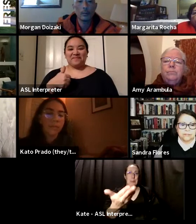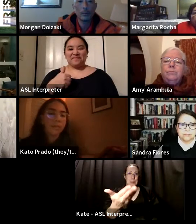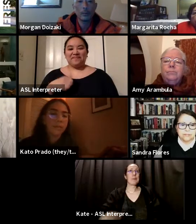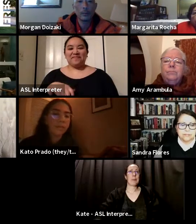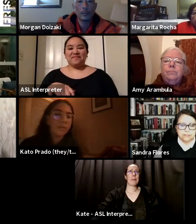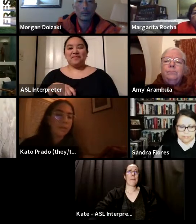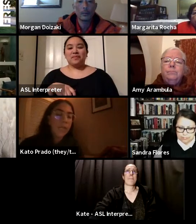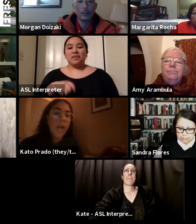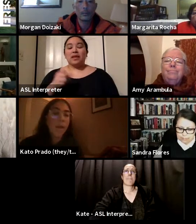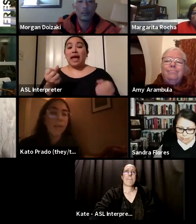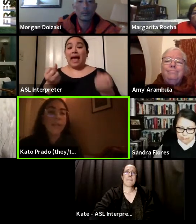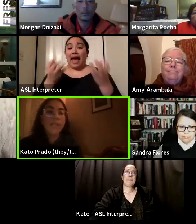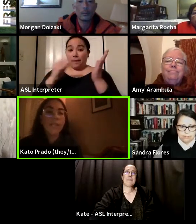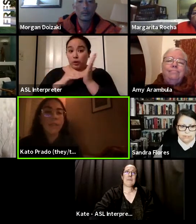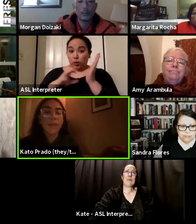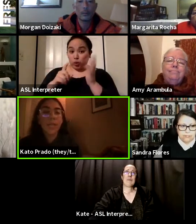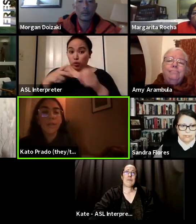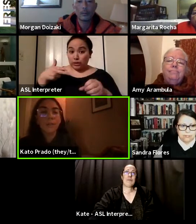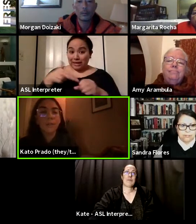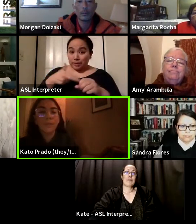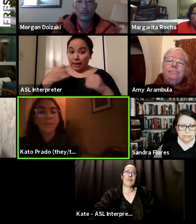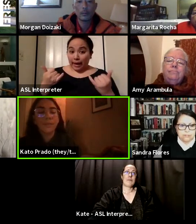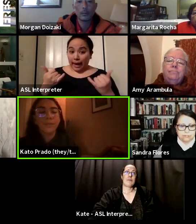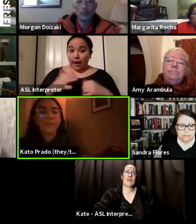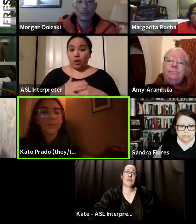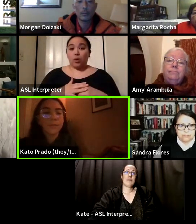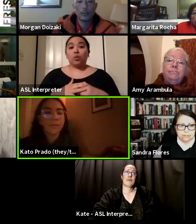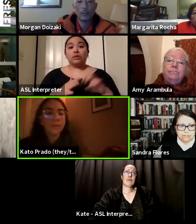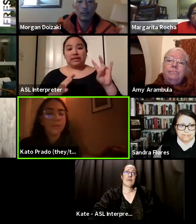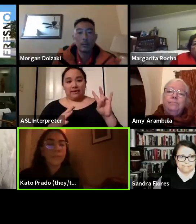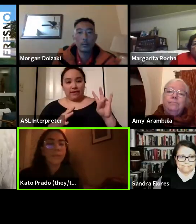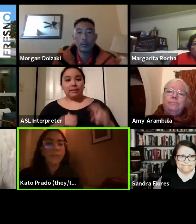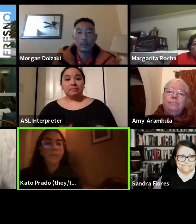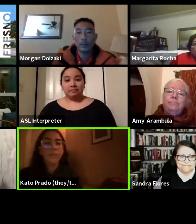participating now? We have 7 right now.